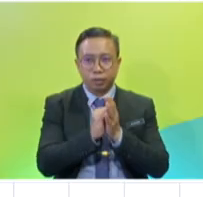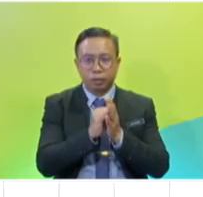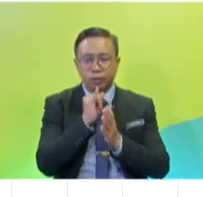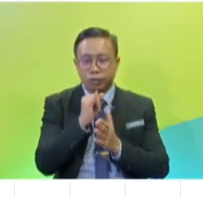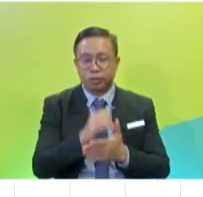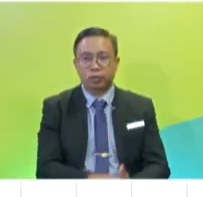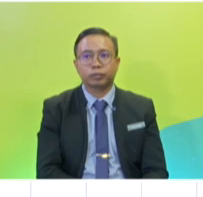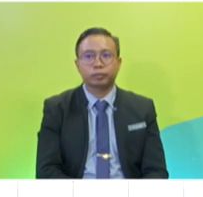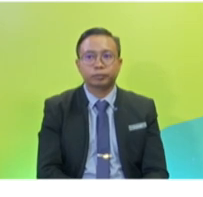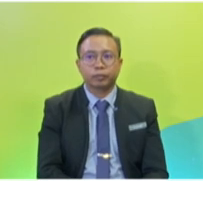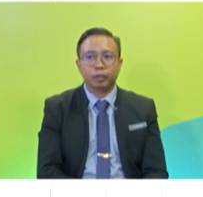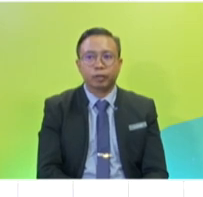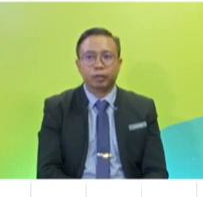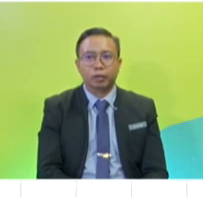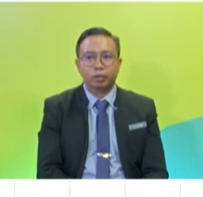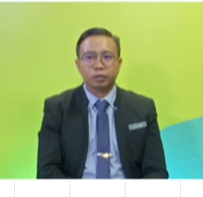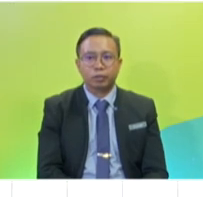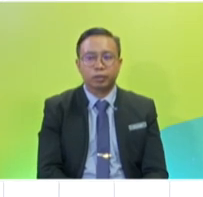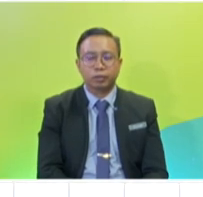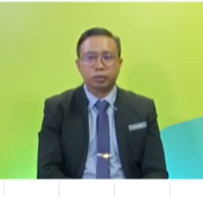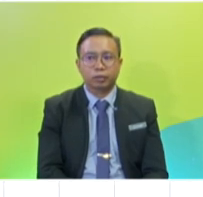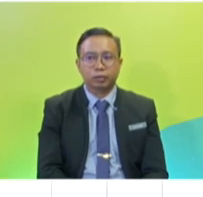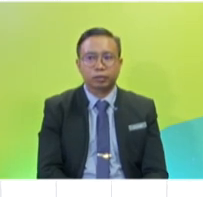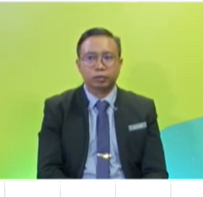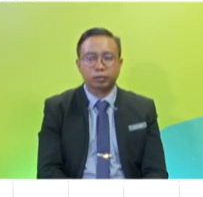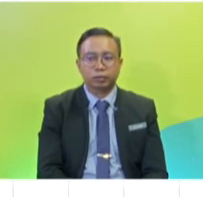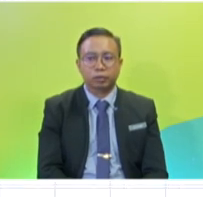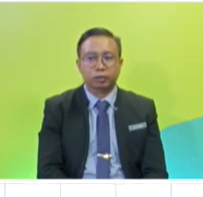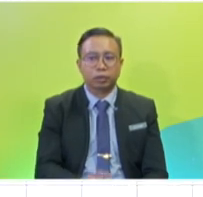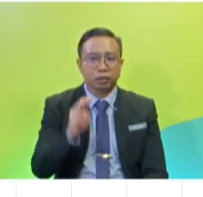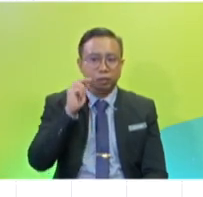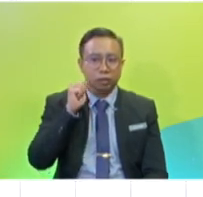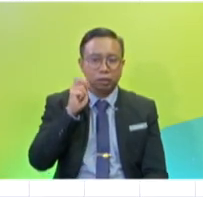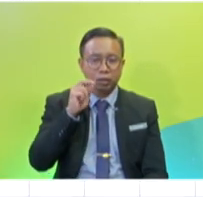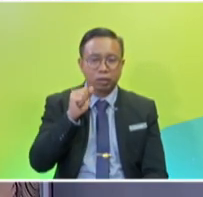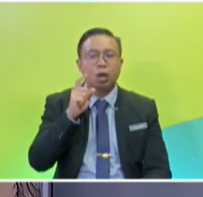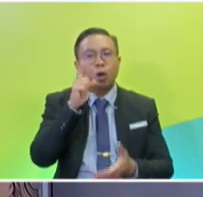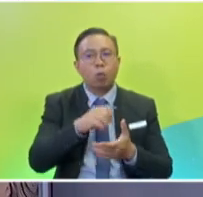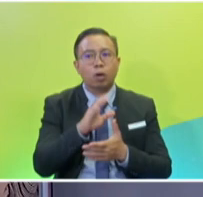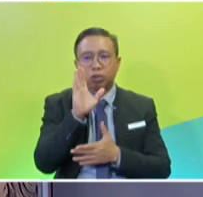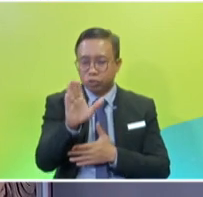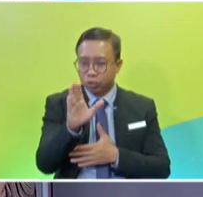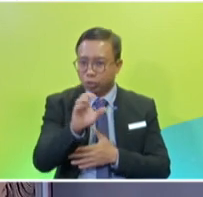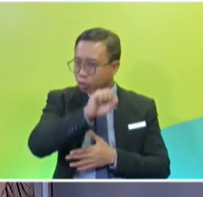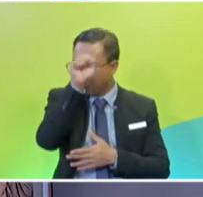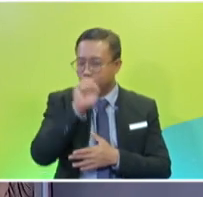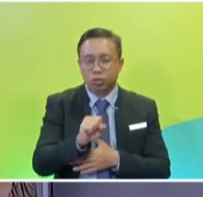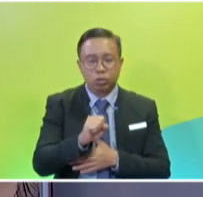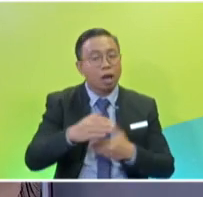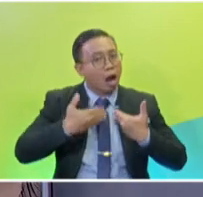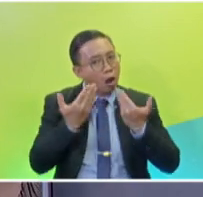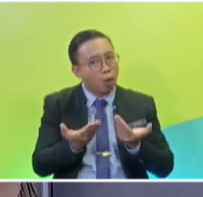right? Yes. Okay. Who was that? Okay, mm-hmm. Nana. Okay, mm-hmm. Nana. Now, what's your question? Why, what, or how,